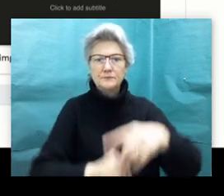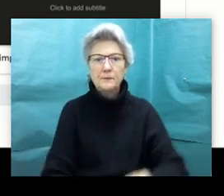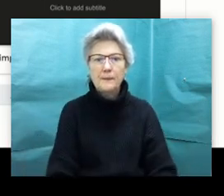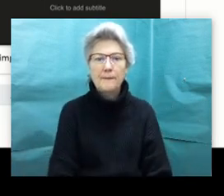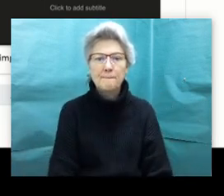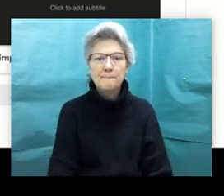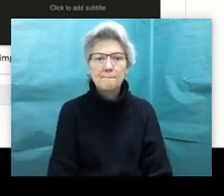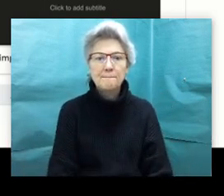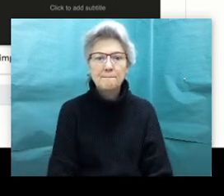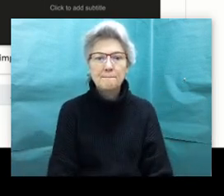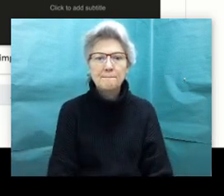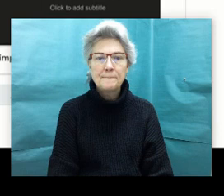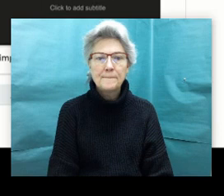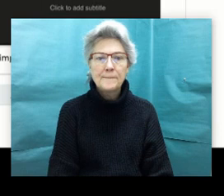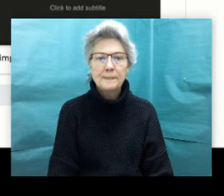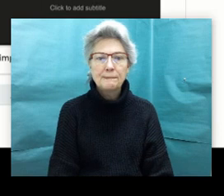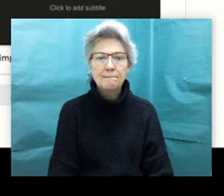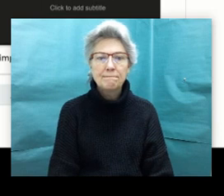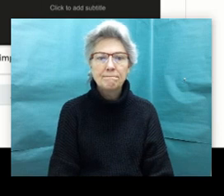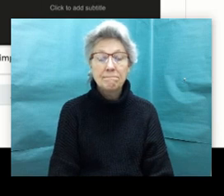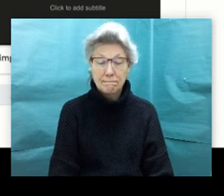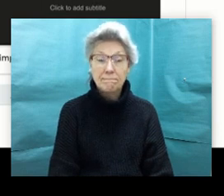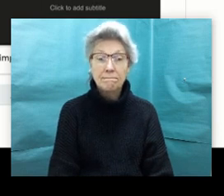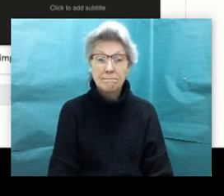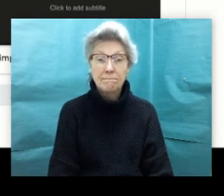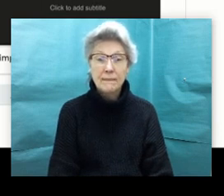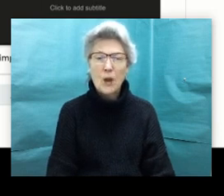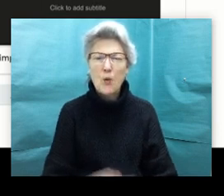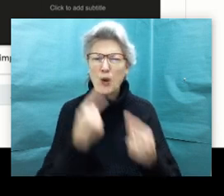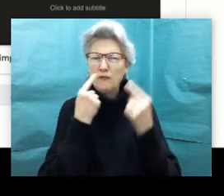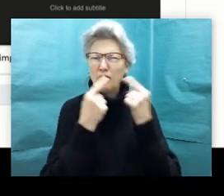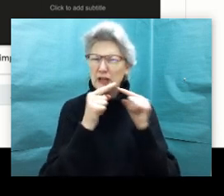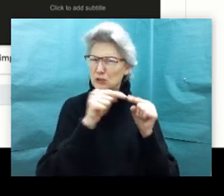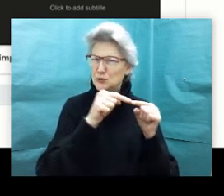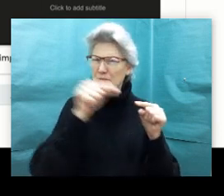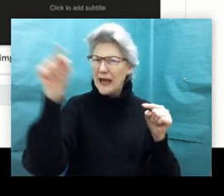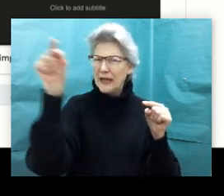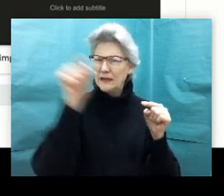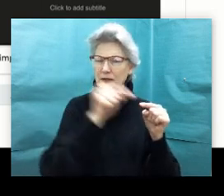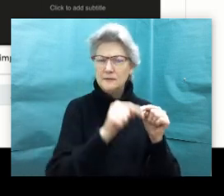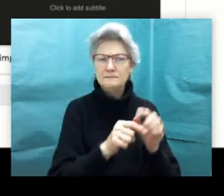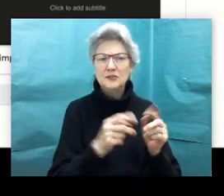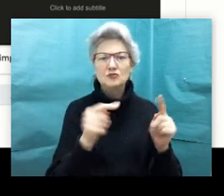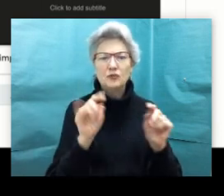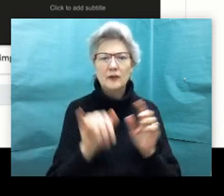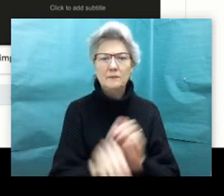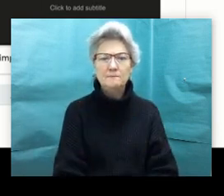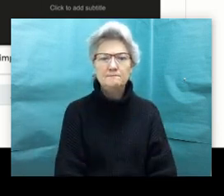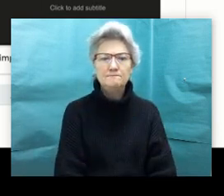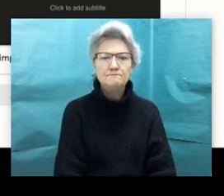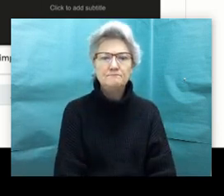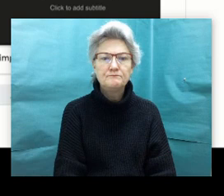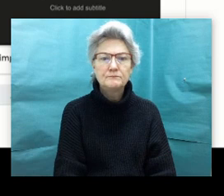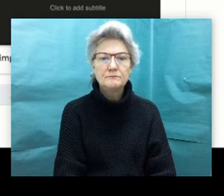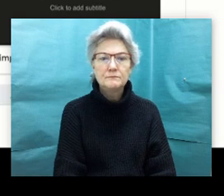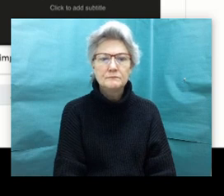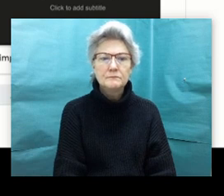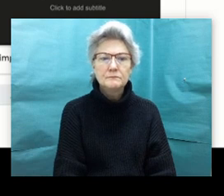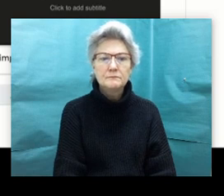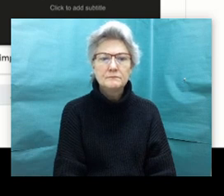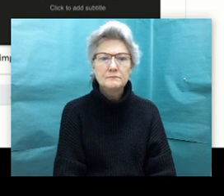horizontal line of symmetry. I wonder if I could do a diagonal line of symmetry. Let's try that.